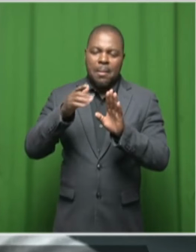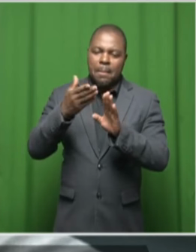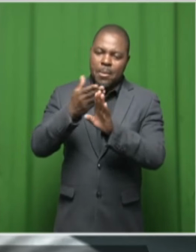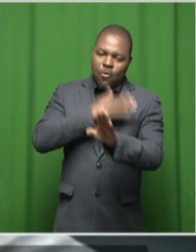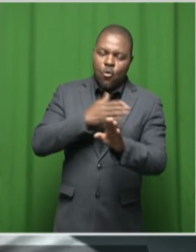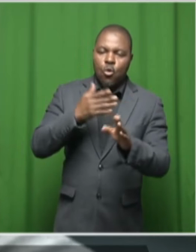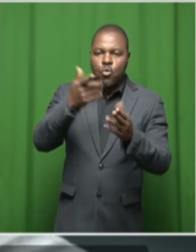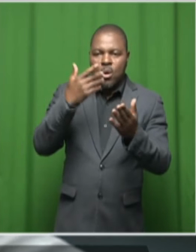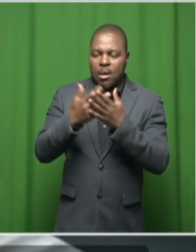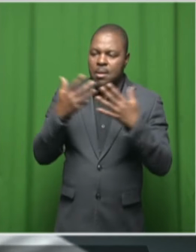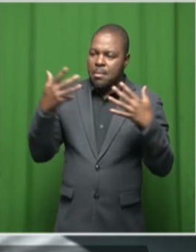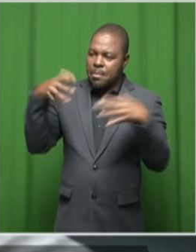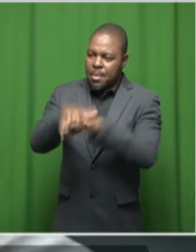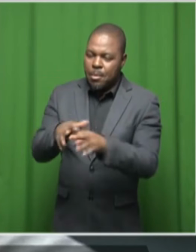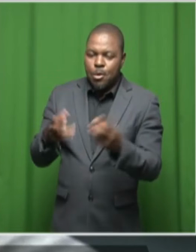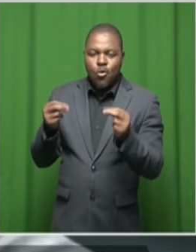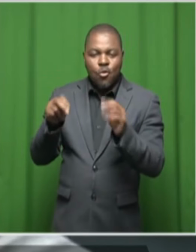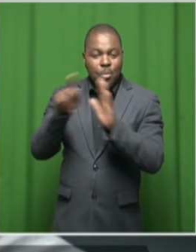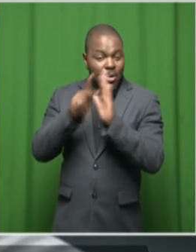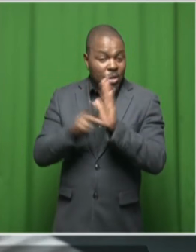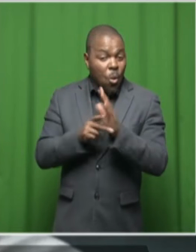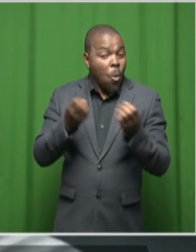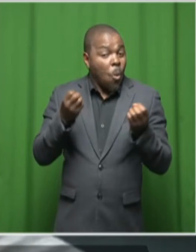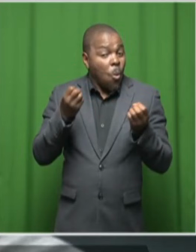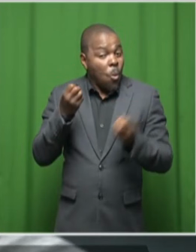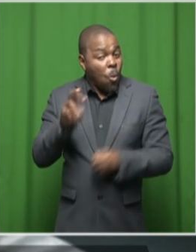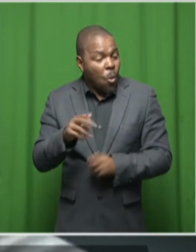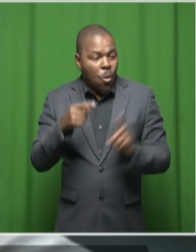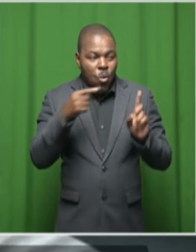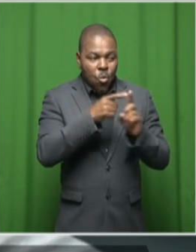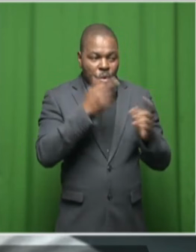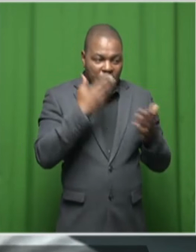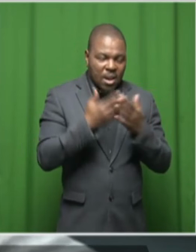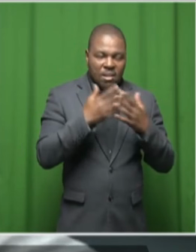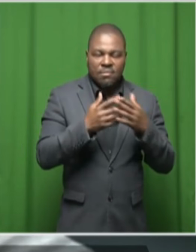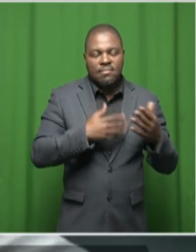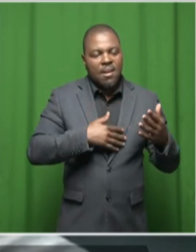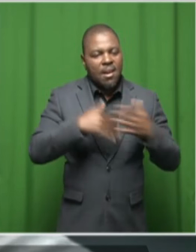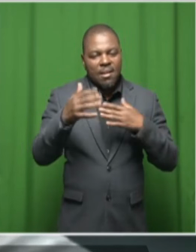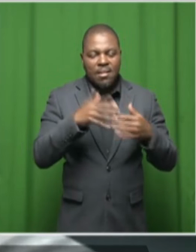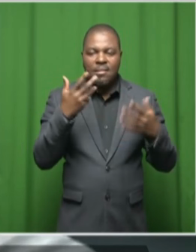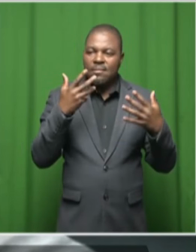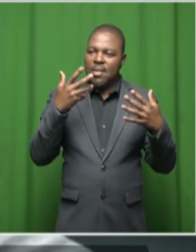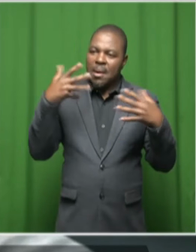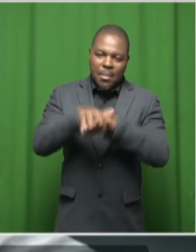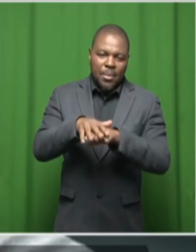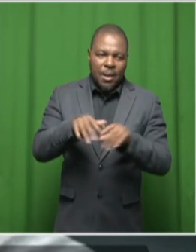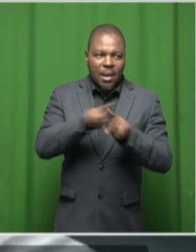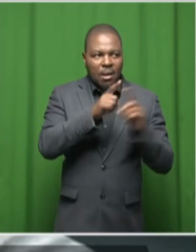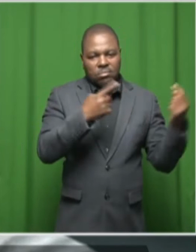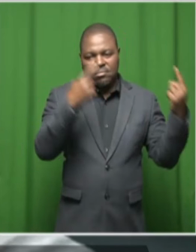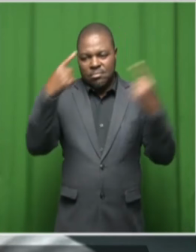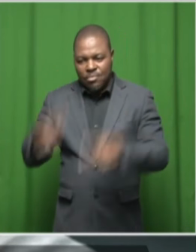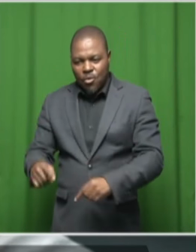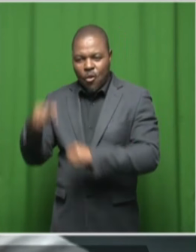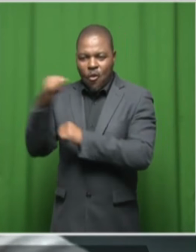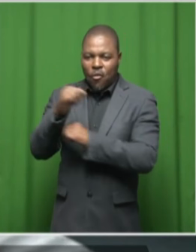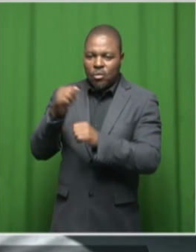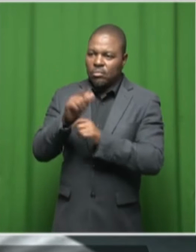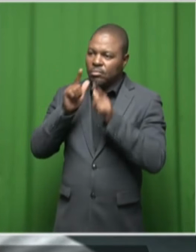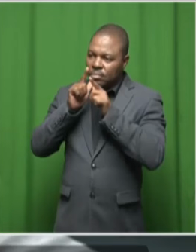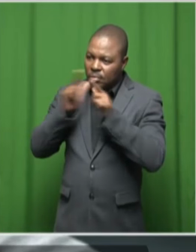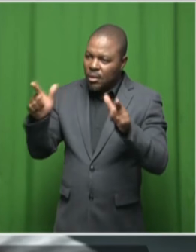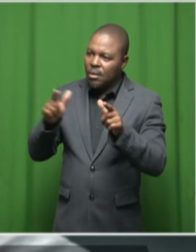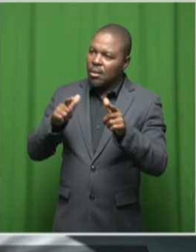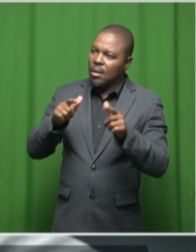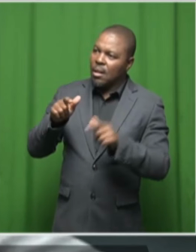new policies? Or will he simply implement what he wants to do, which is arrive in office and, and tell everybody who